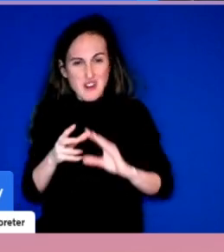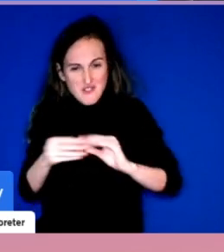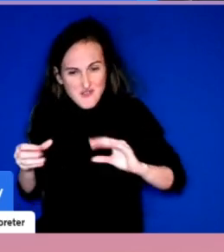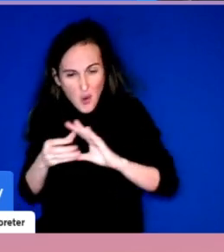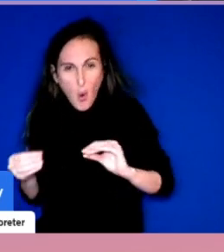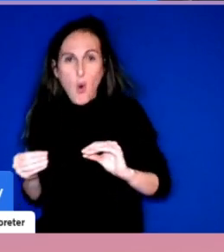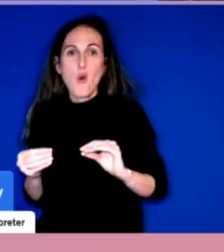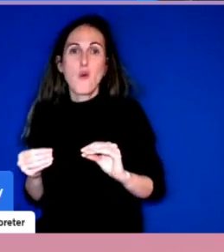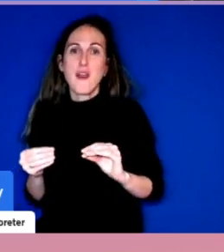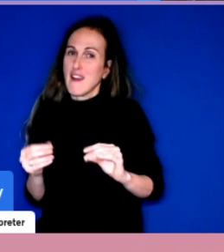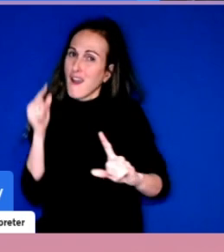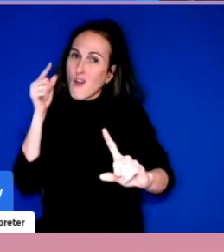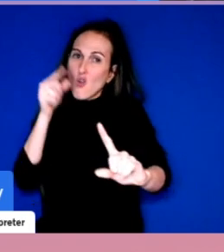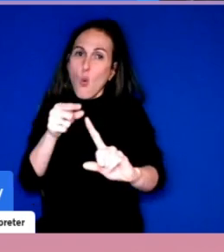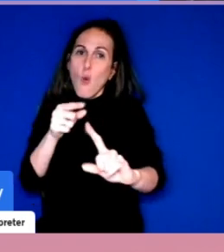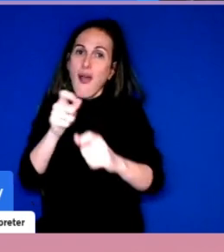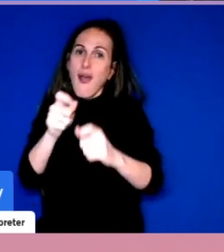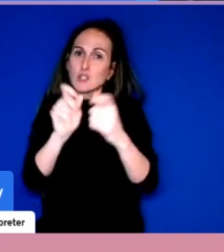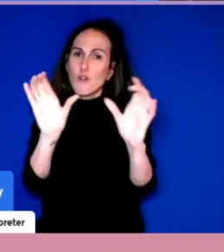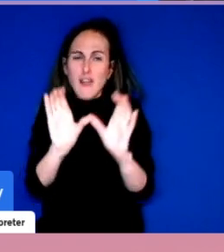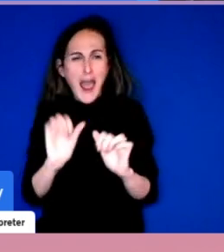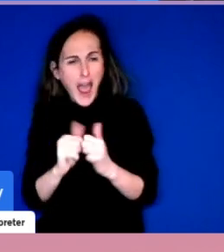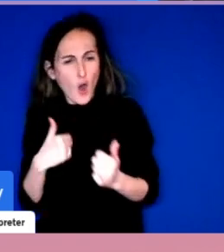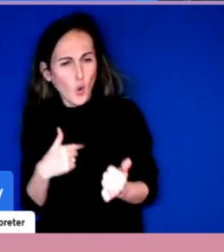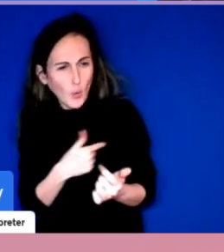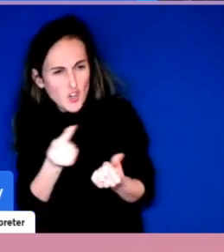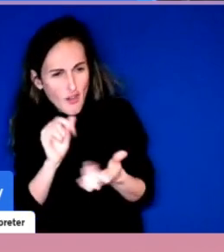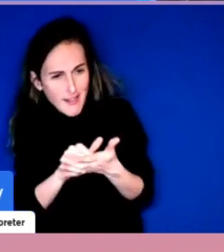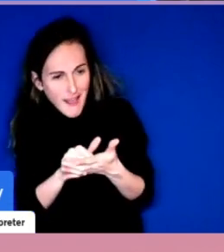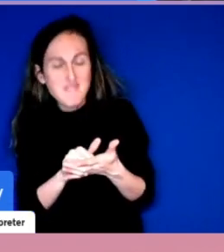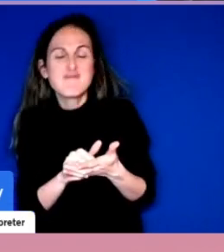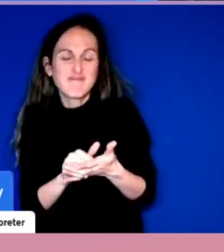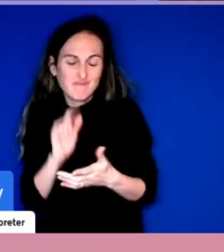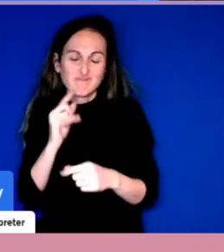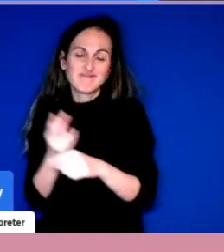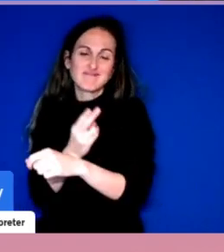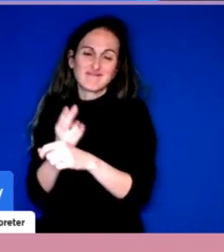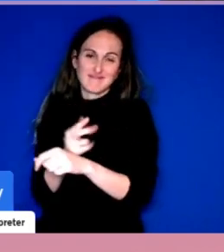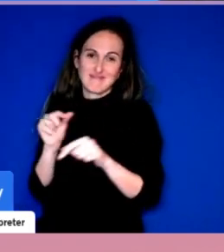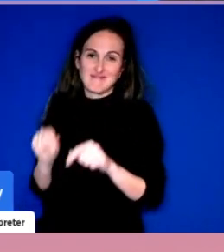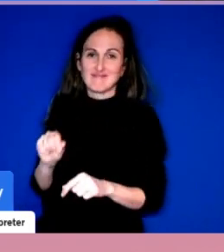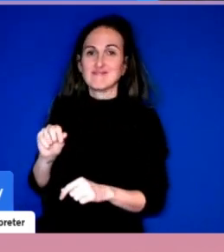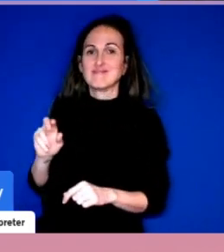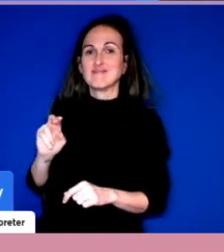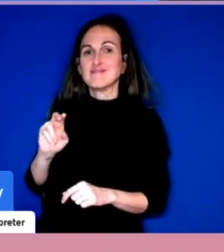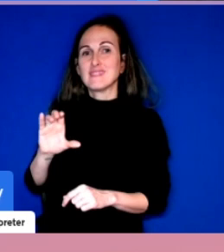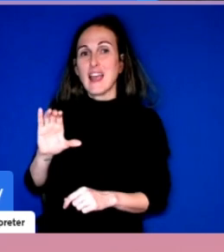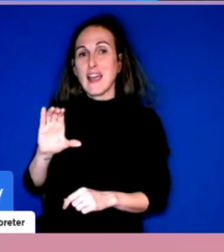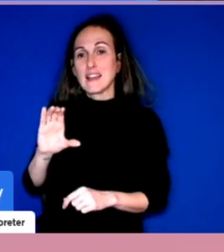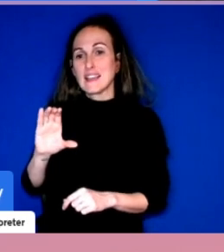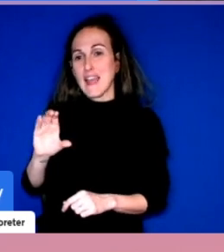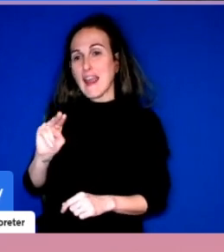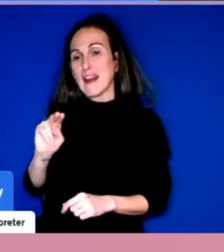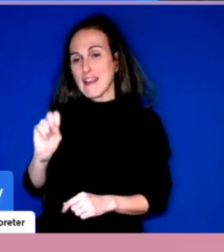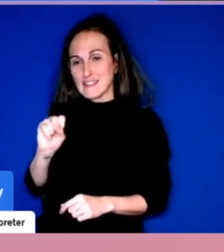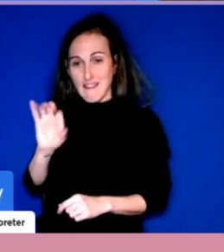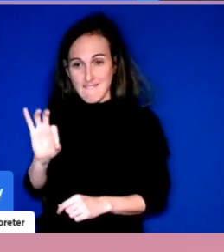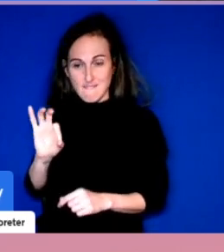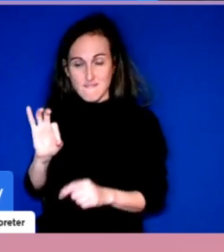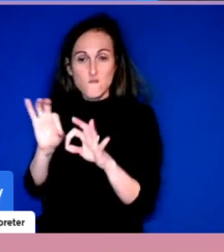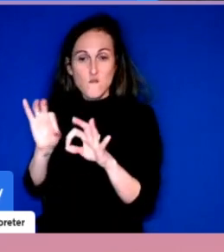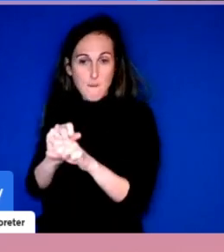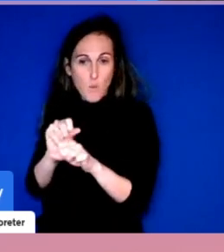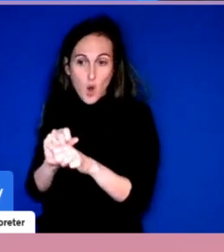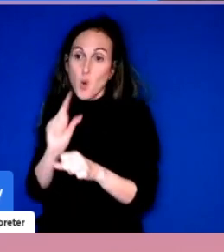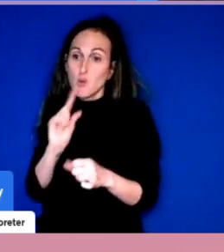2 certification. They said, how are we going to do that? Well, we're going to leverage the NIST CSF framework, which ultimately led them to